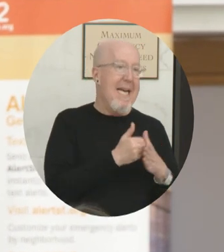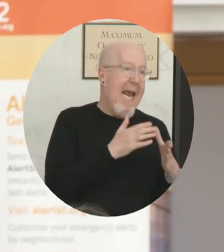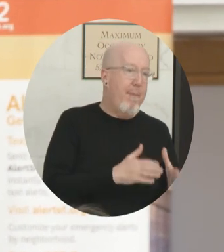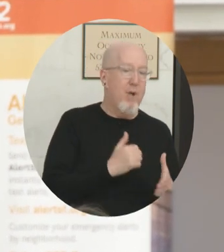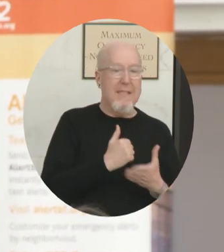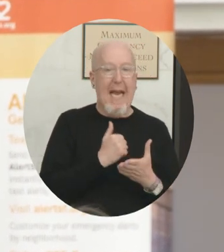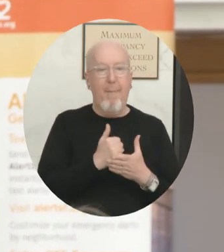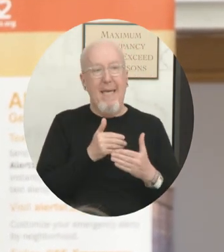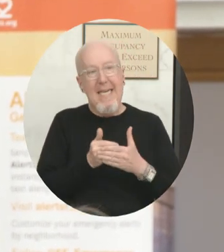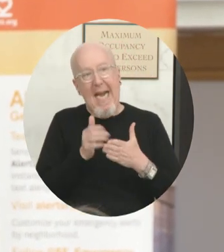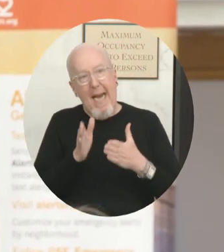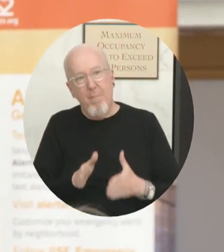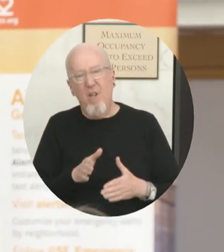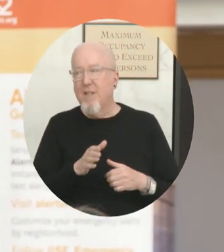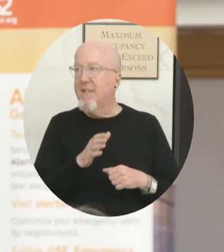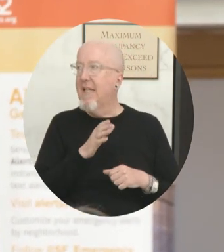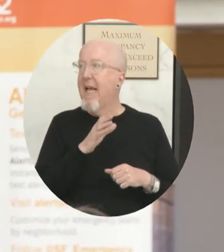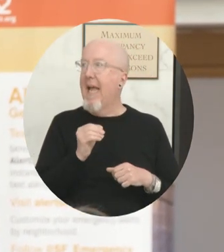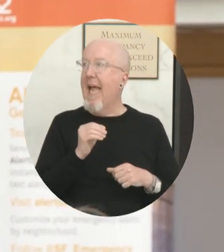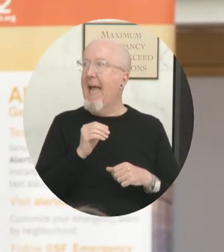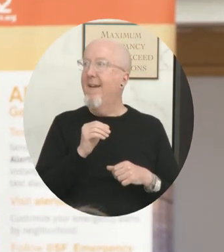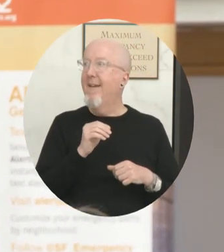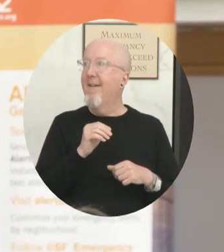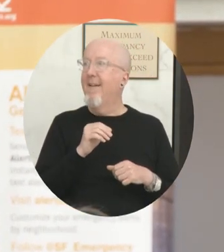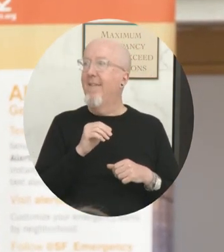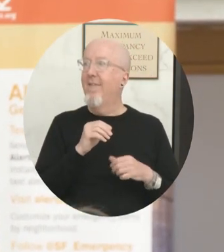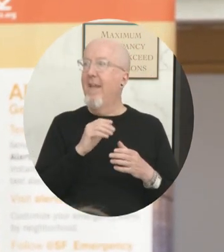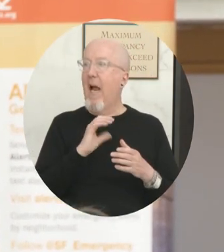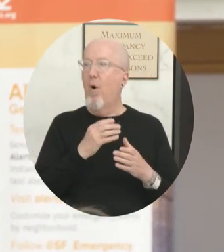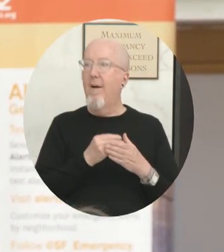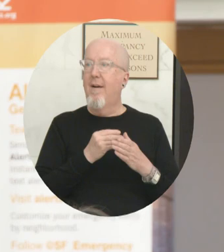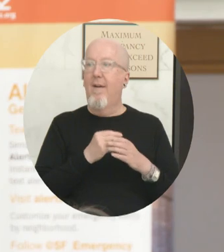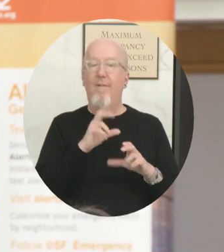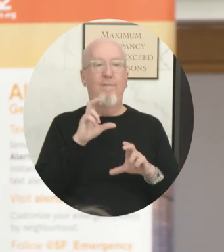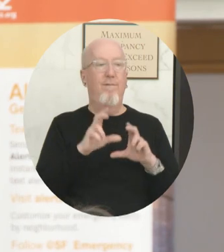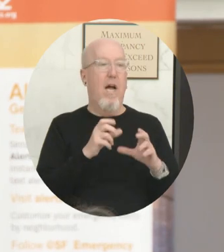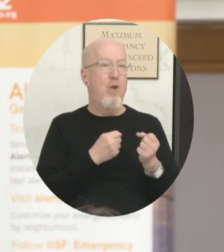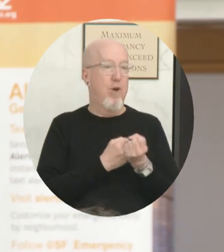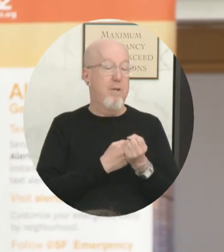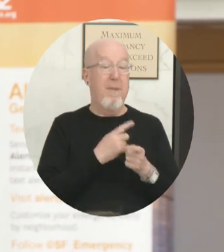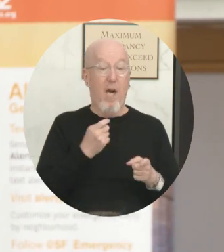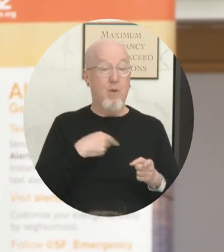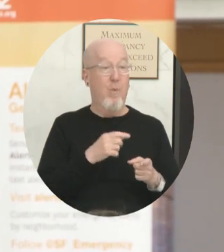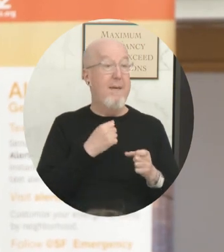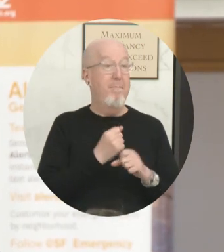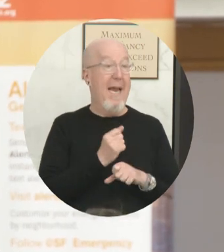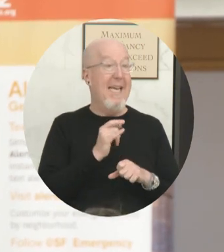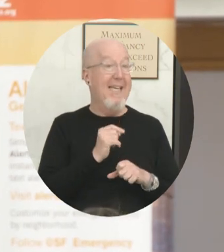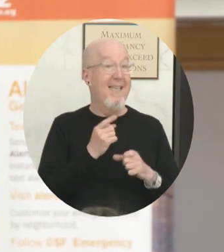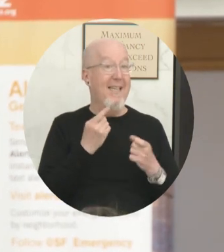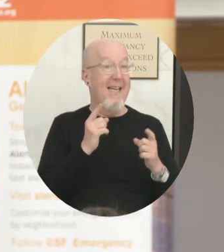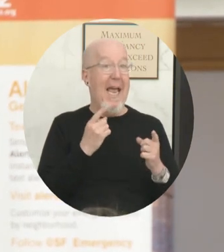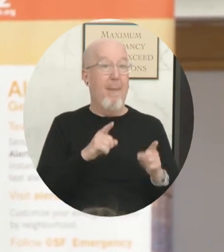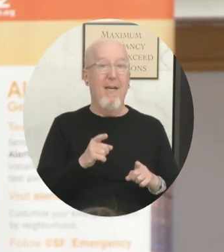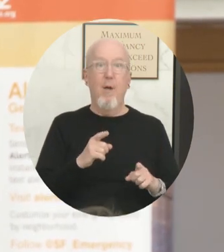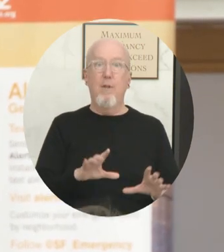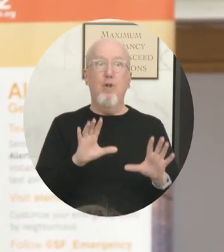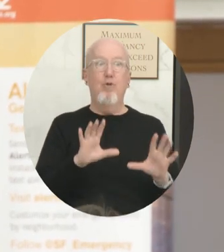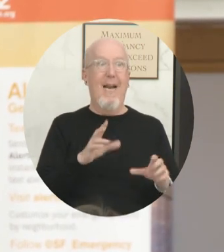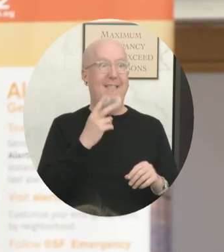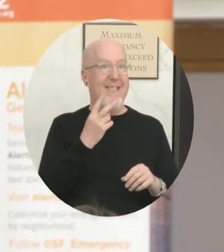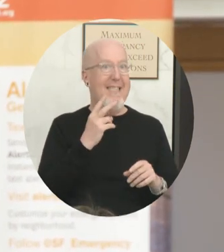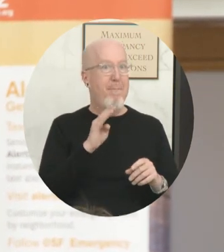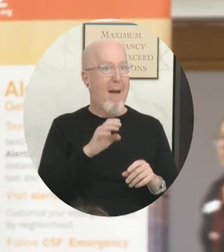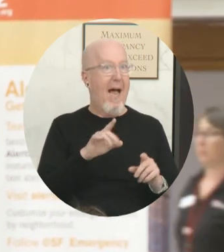our cities of service back in New York, our funders for all these different things, because we do make it happen. It was great to see Bob here today